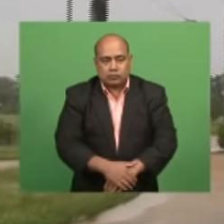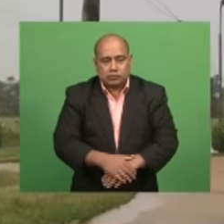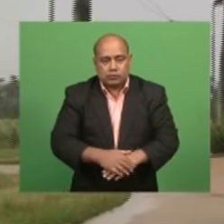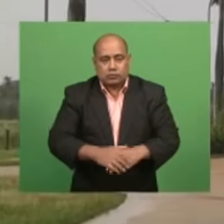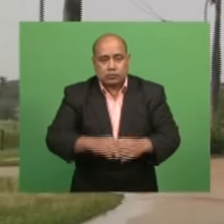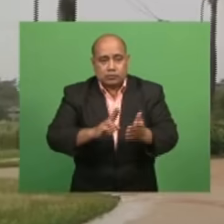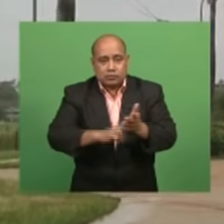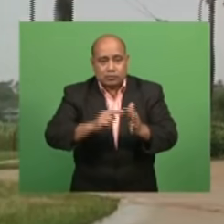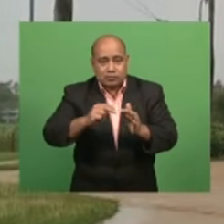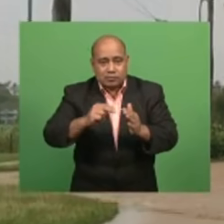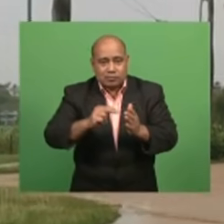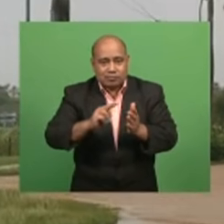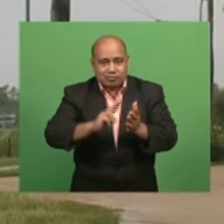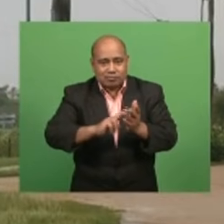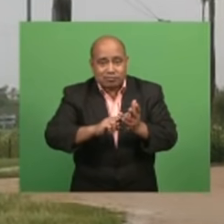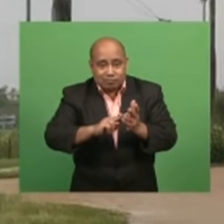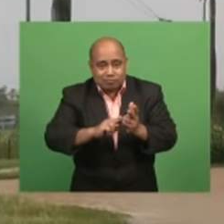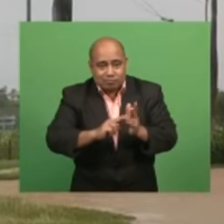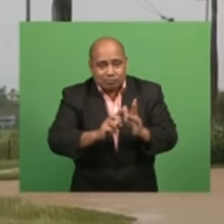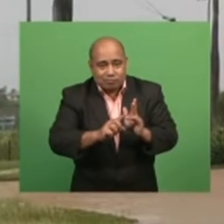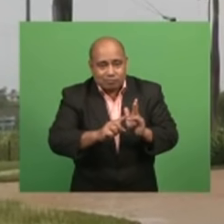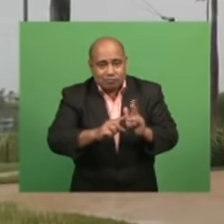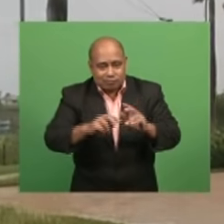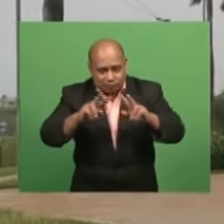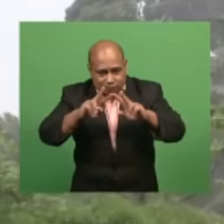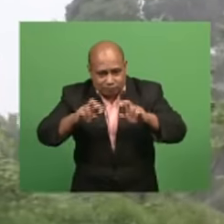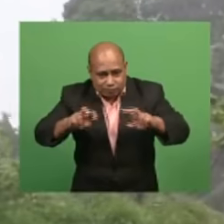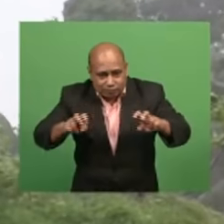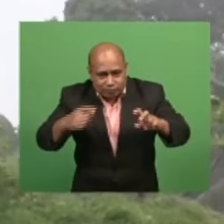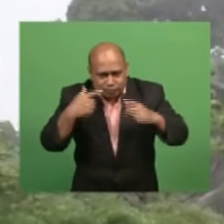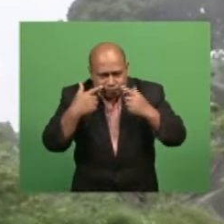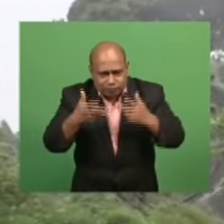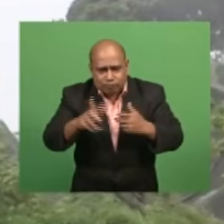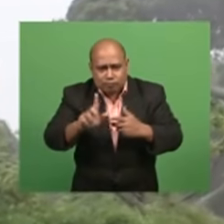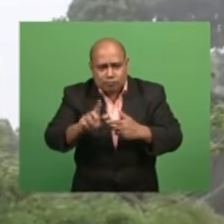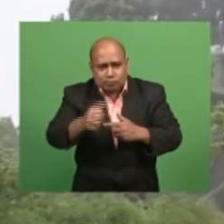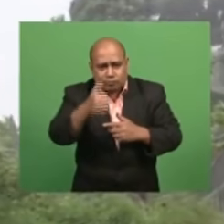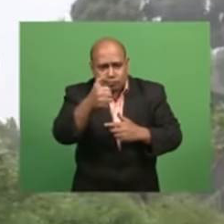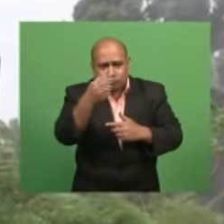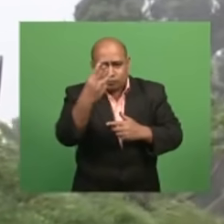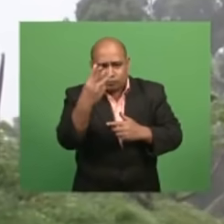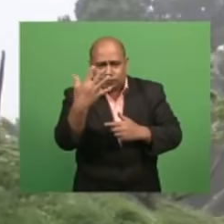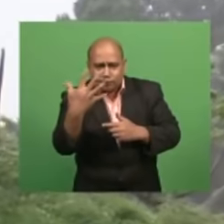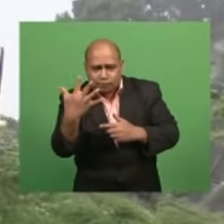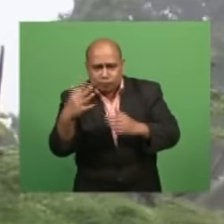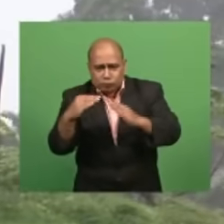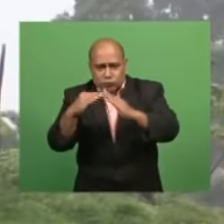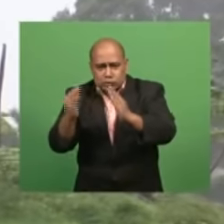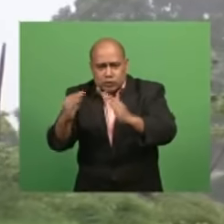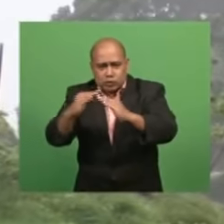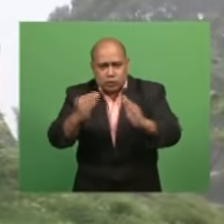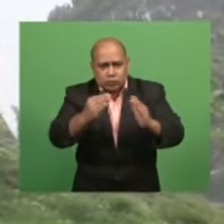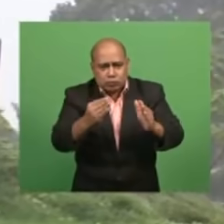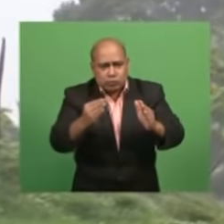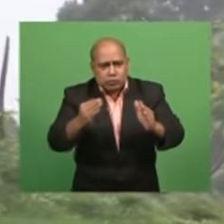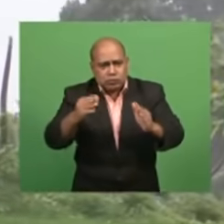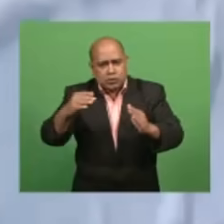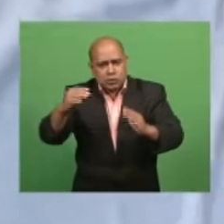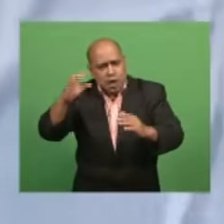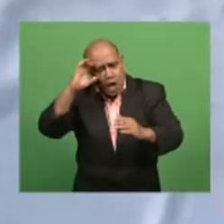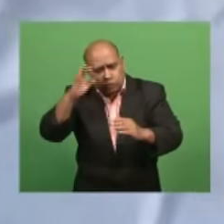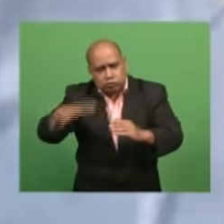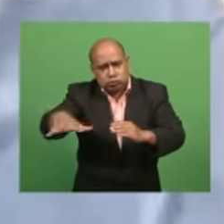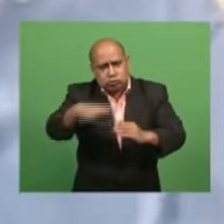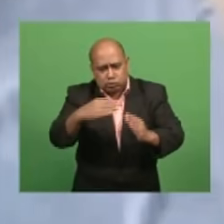Office's latest survey shows that 635 homes across the country were destroyed by Tropical Cyclone Harold, with